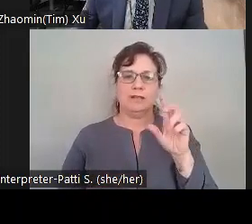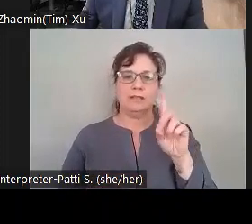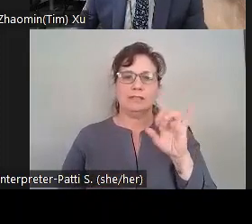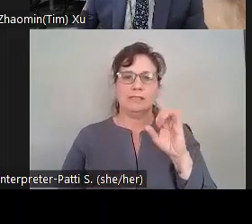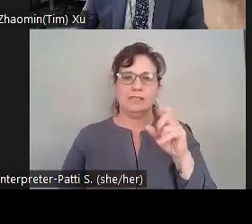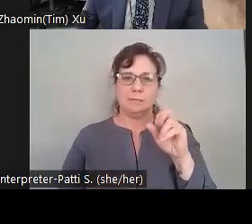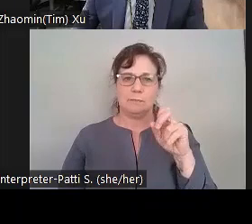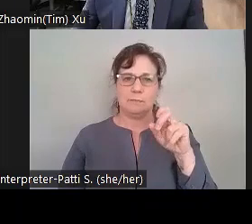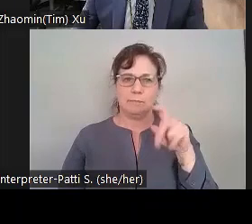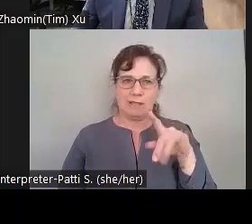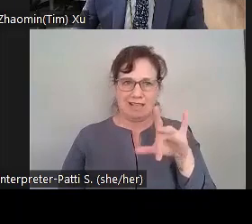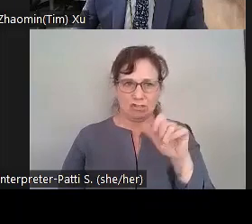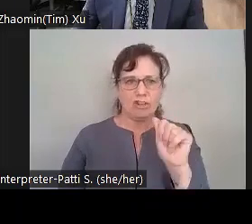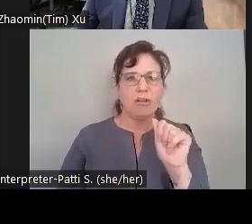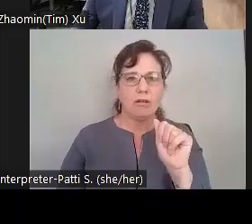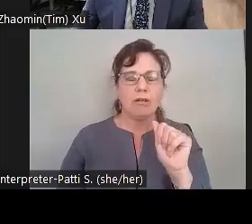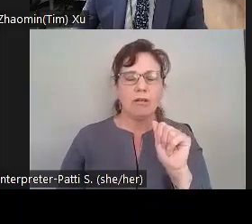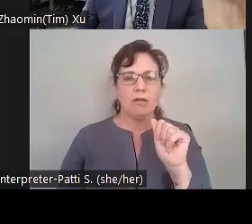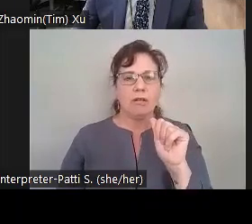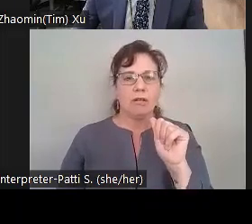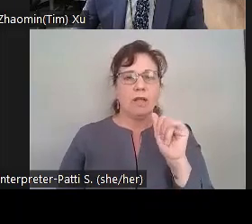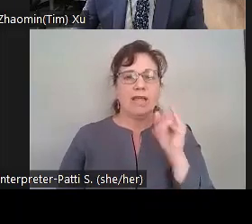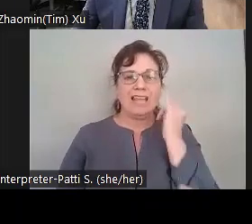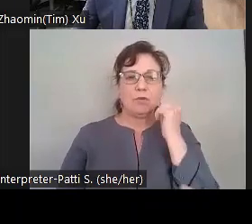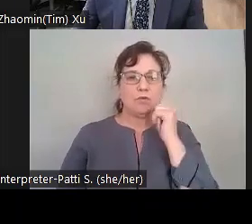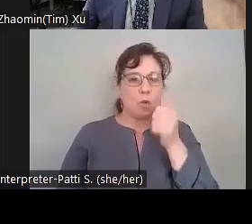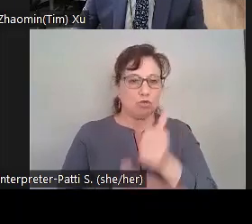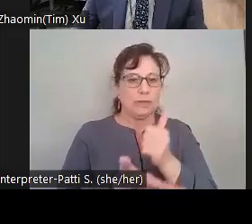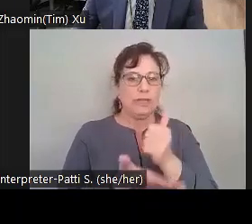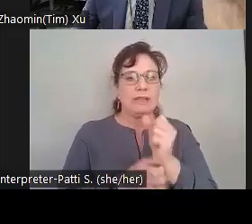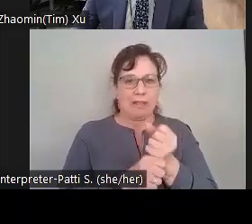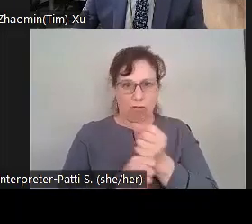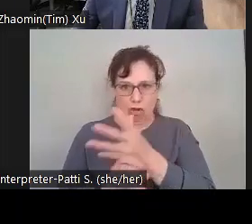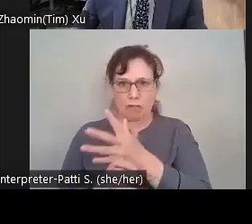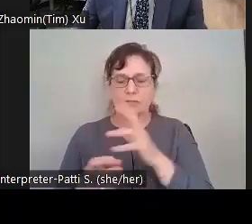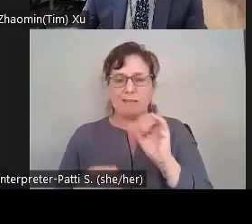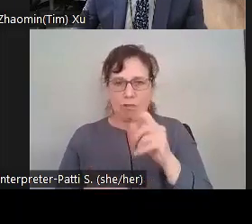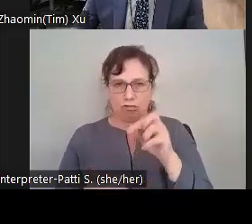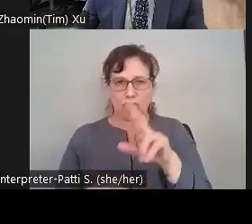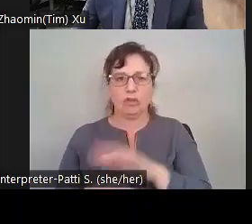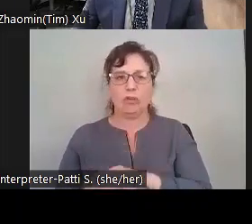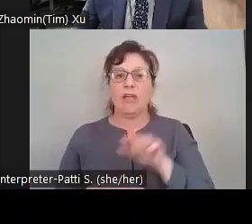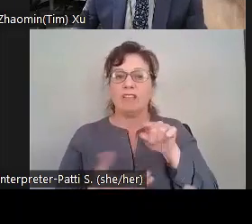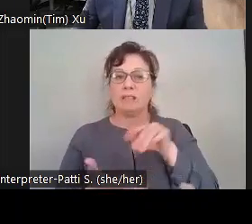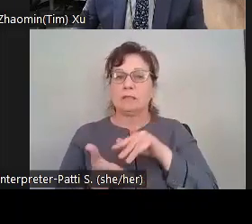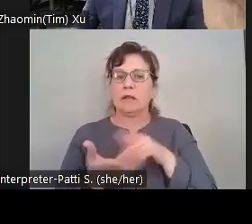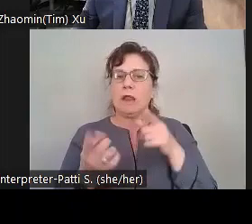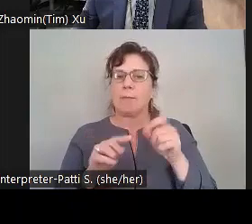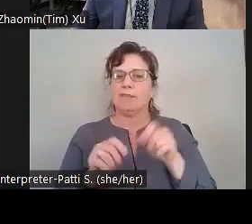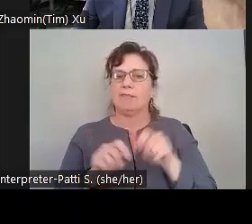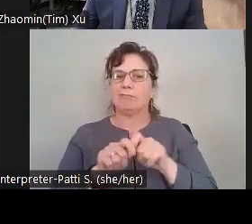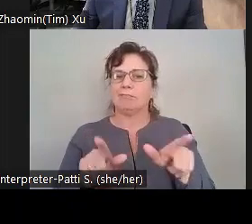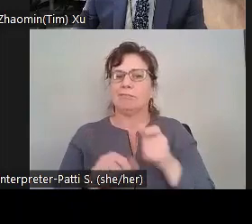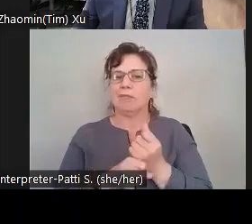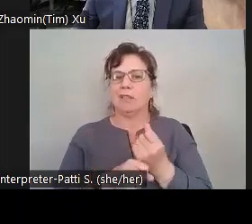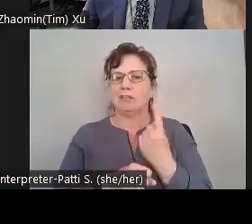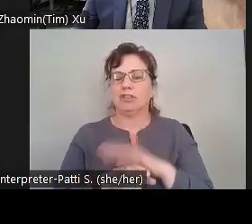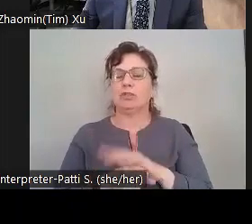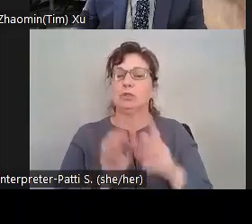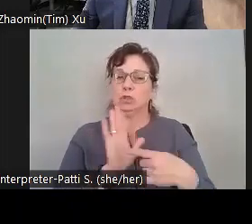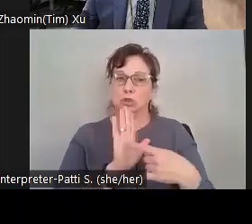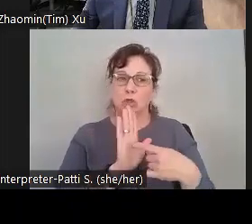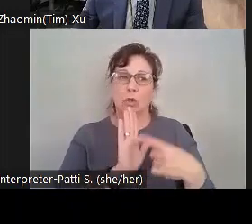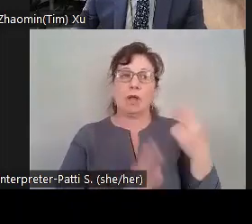And luckily, there was a pretty big study that came out just last year that does show that treating